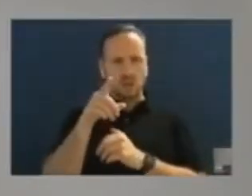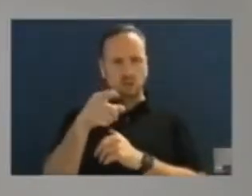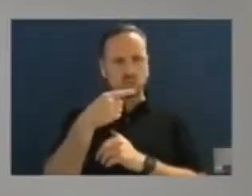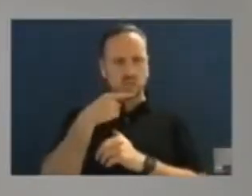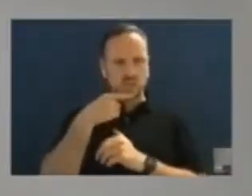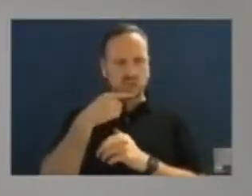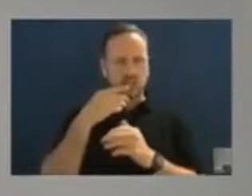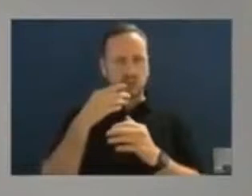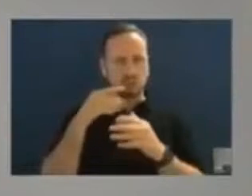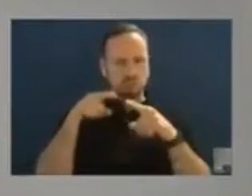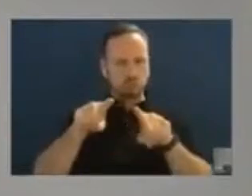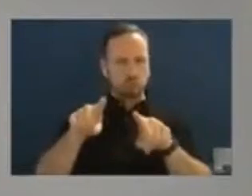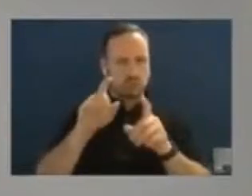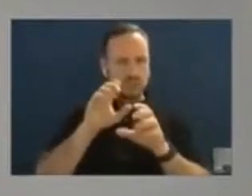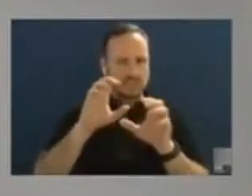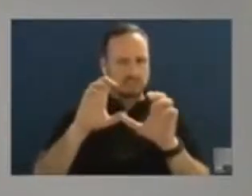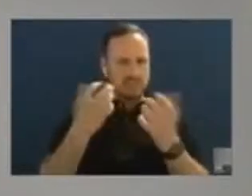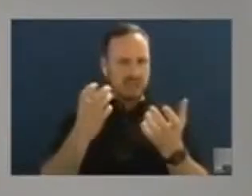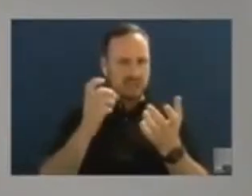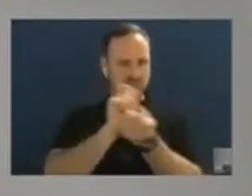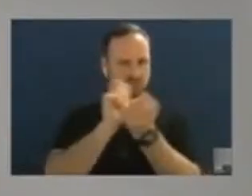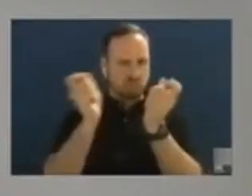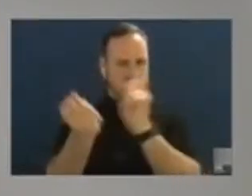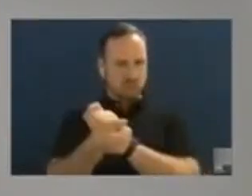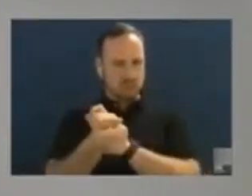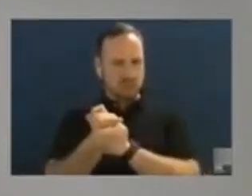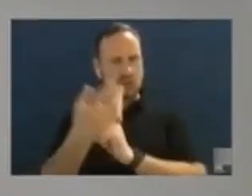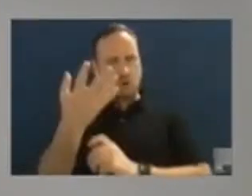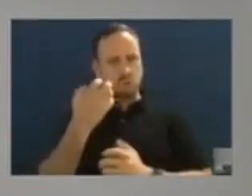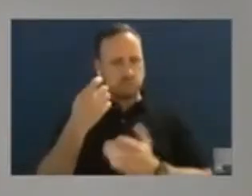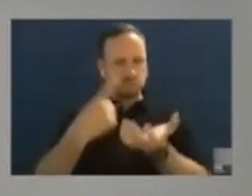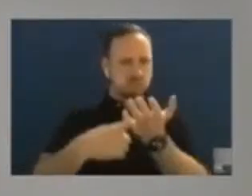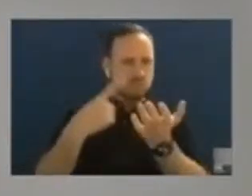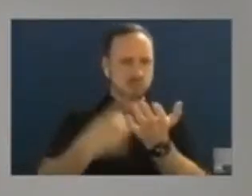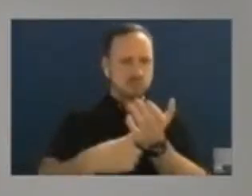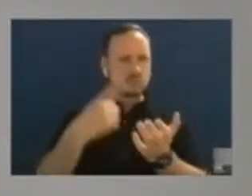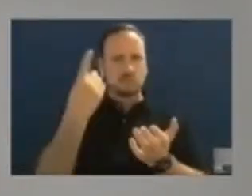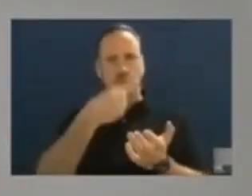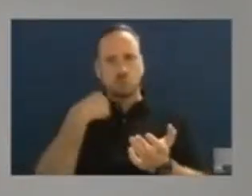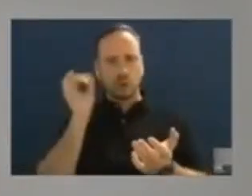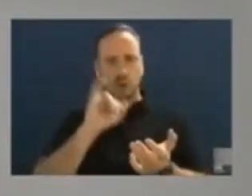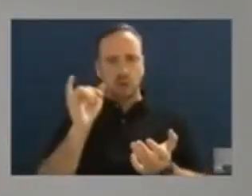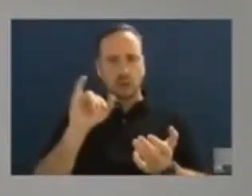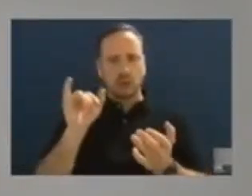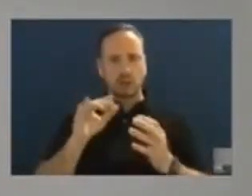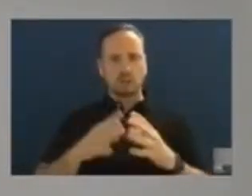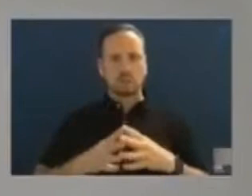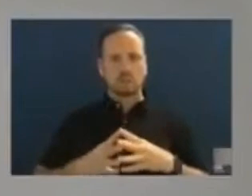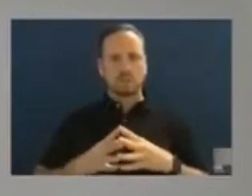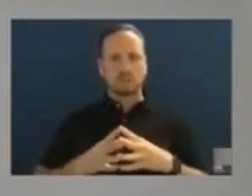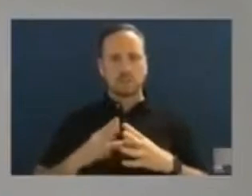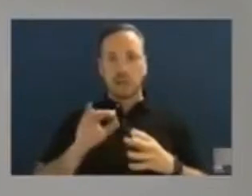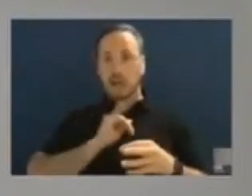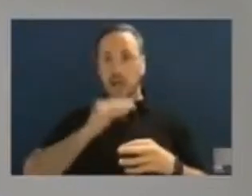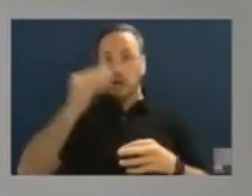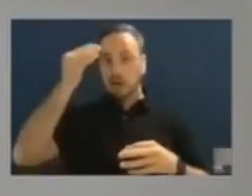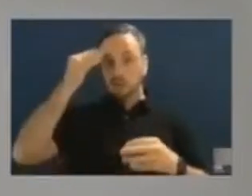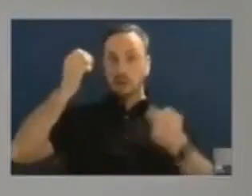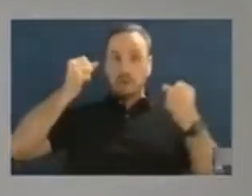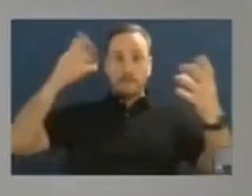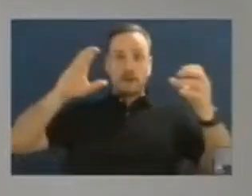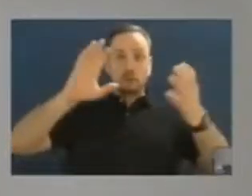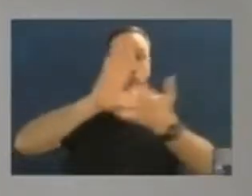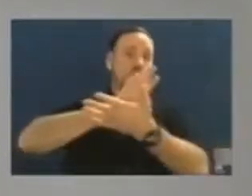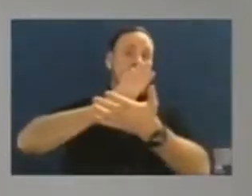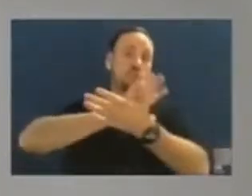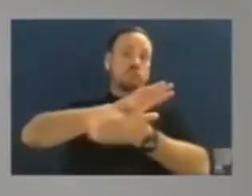talk about what that might look like, just to sort of put that in. I know classrooms across the country are doing that. What does that look like?